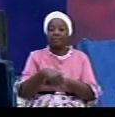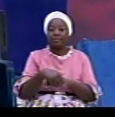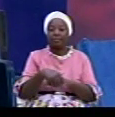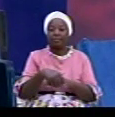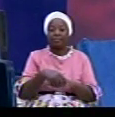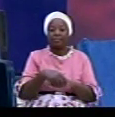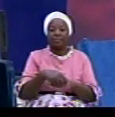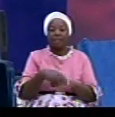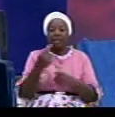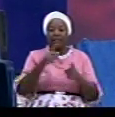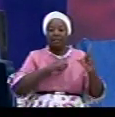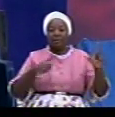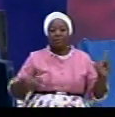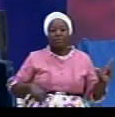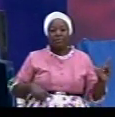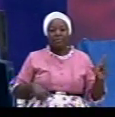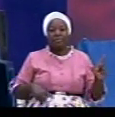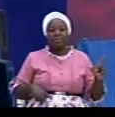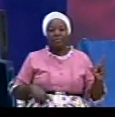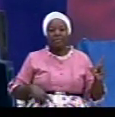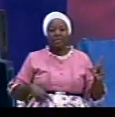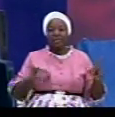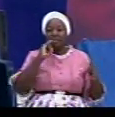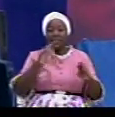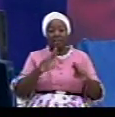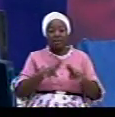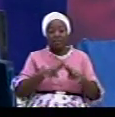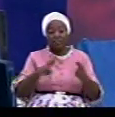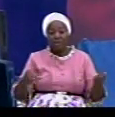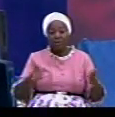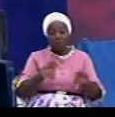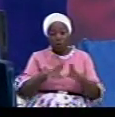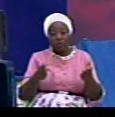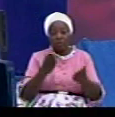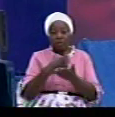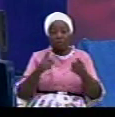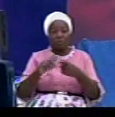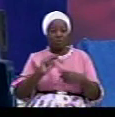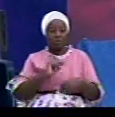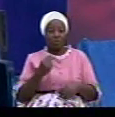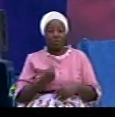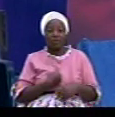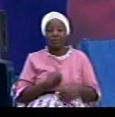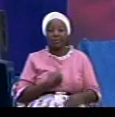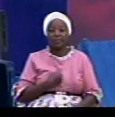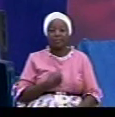the Lord is revealing something to us.